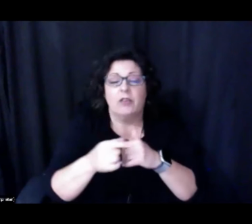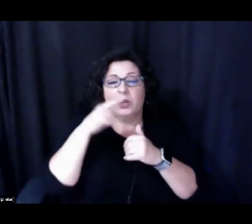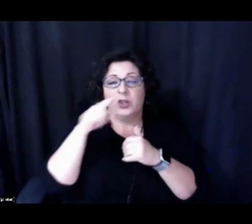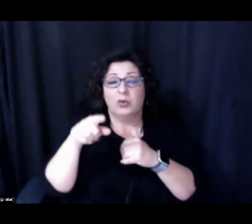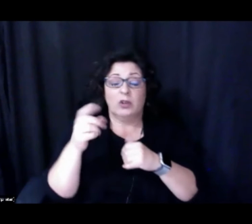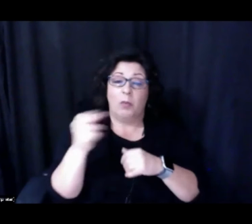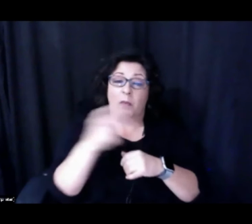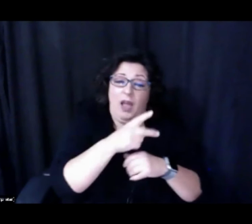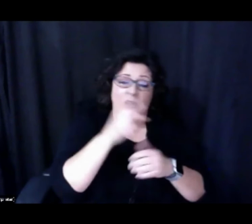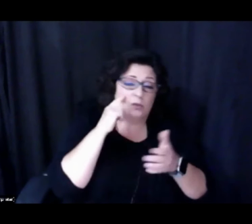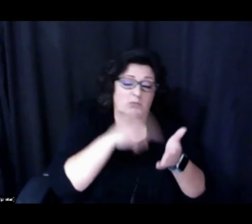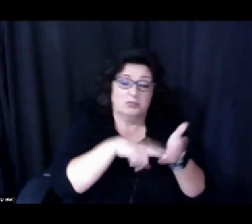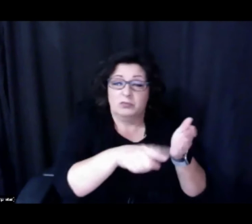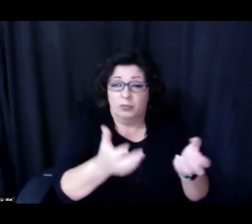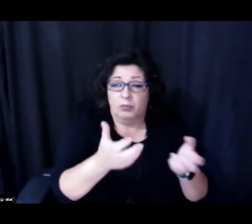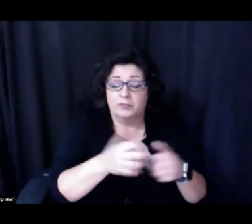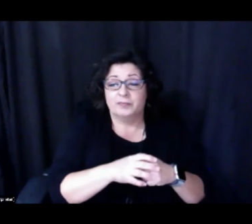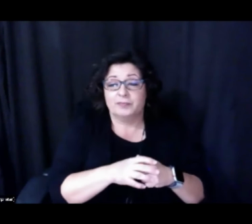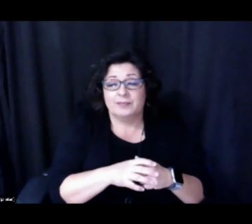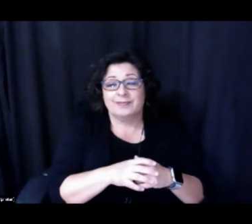to.